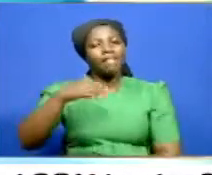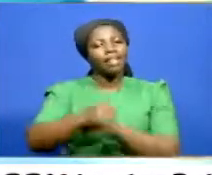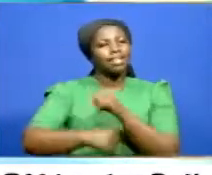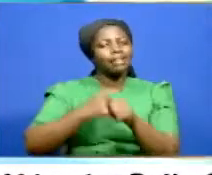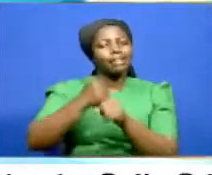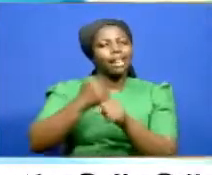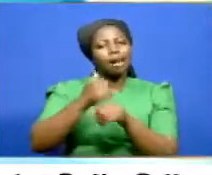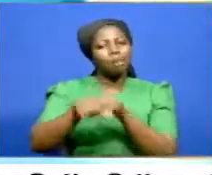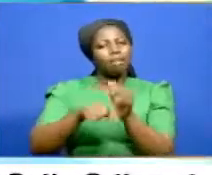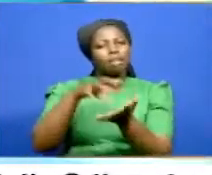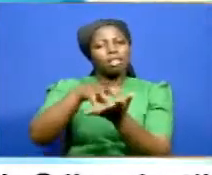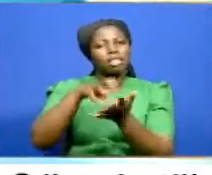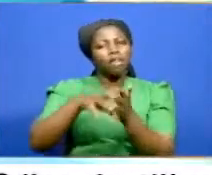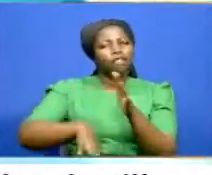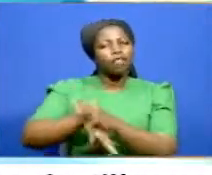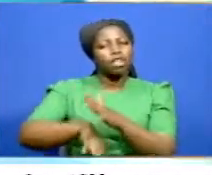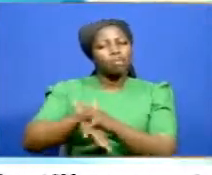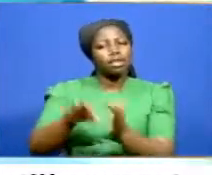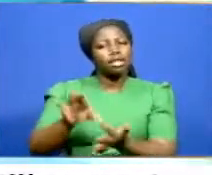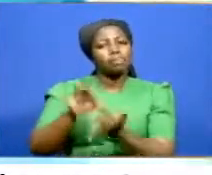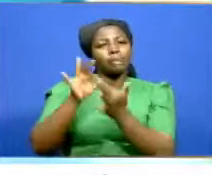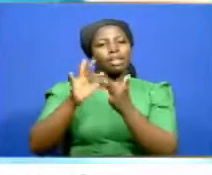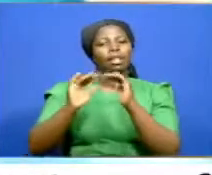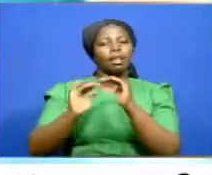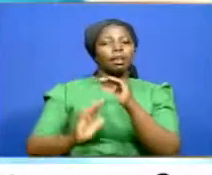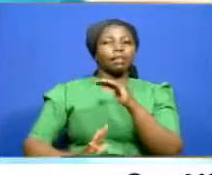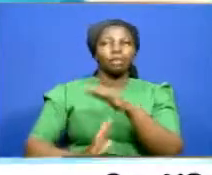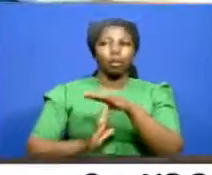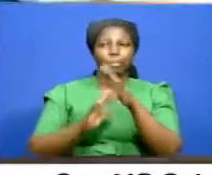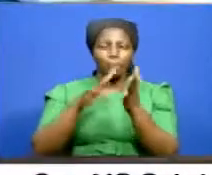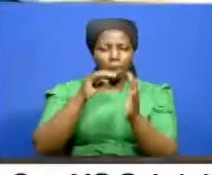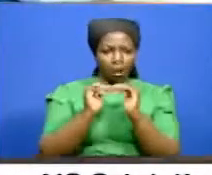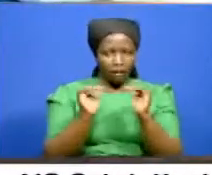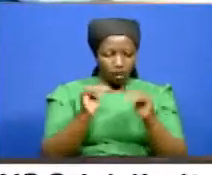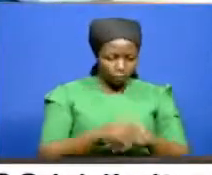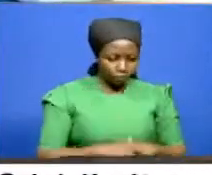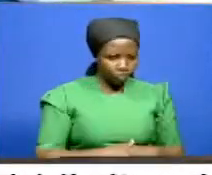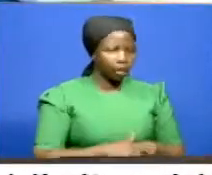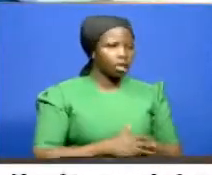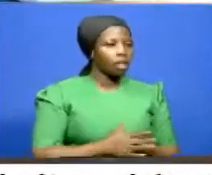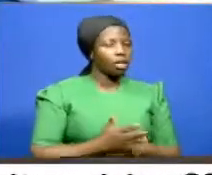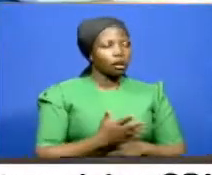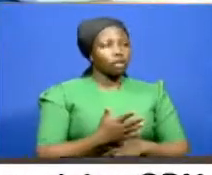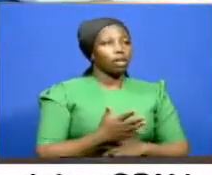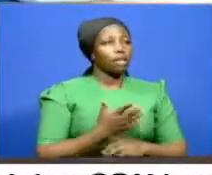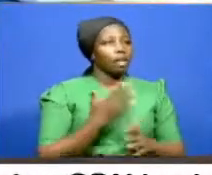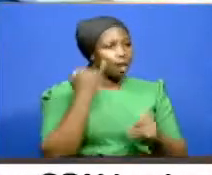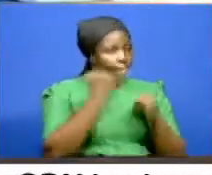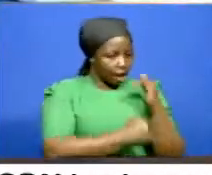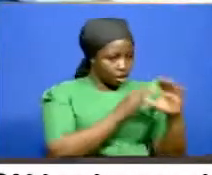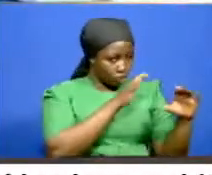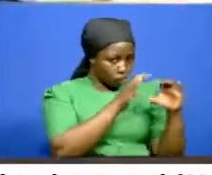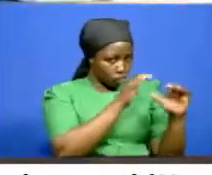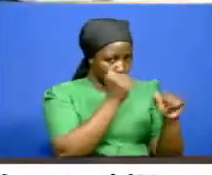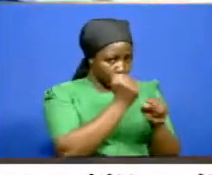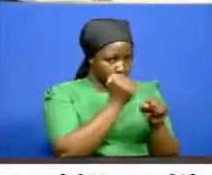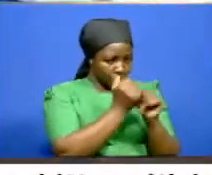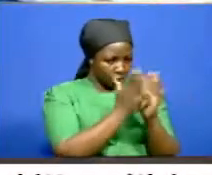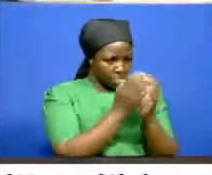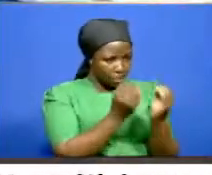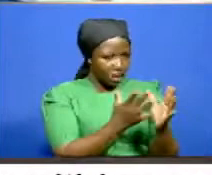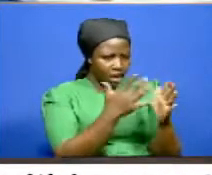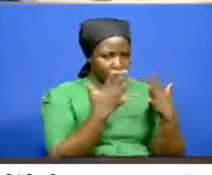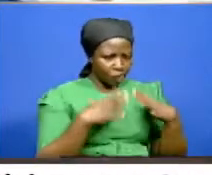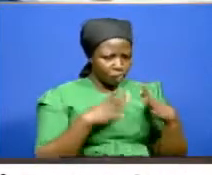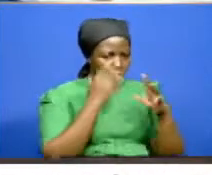the top level. Okay. Yeah. And the last conversations we've had, of course, before, with many people in the, of course, in the industry, in the